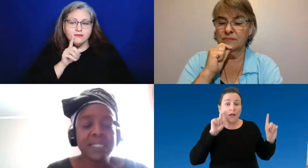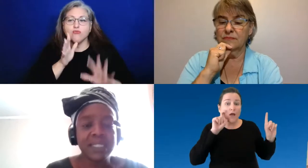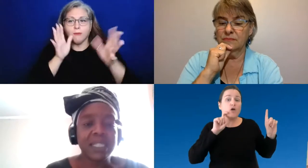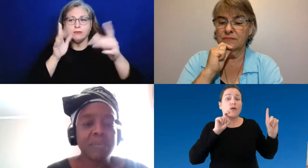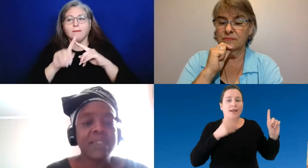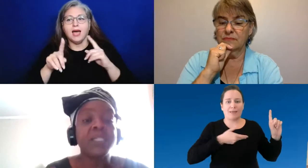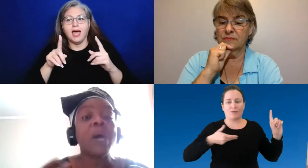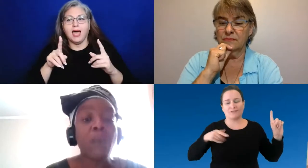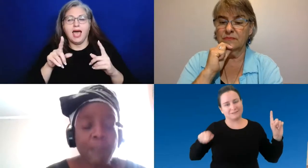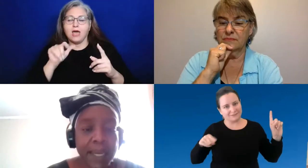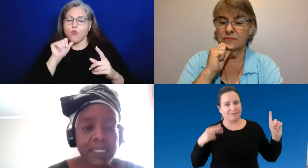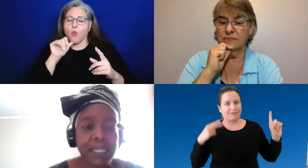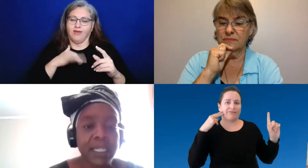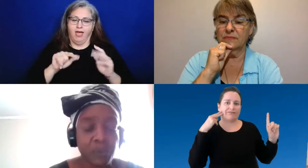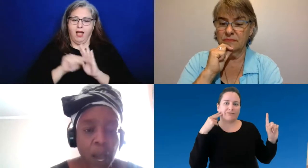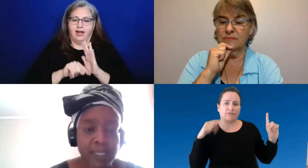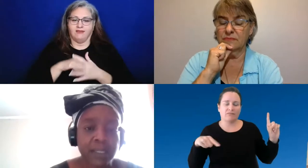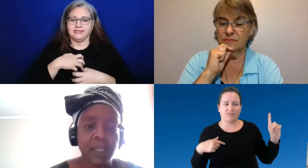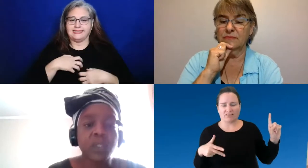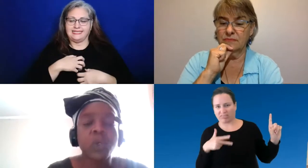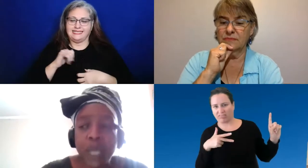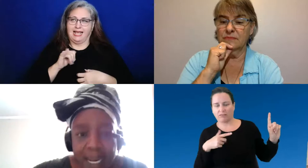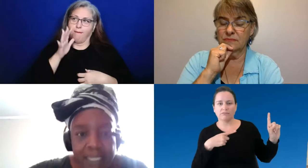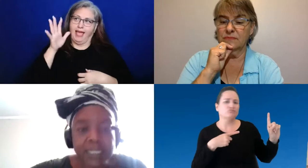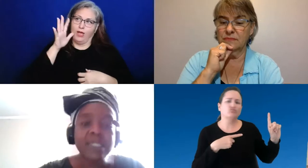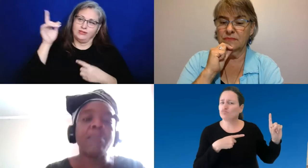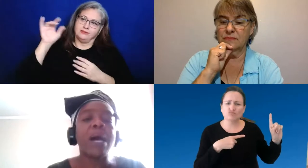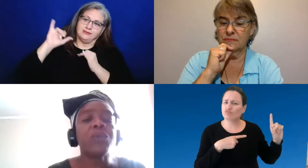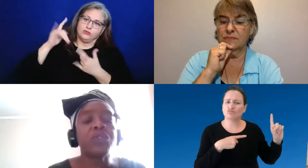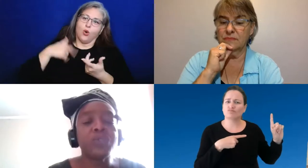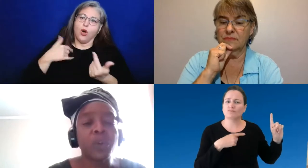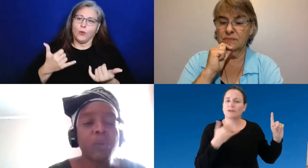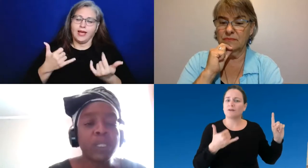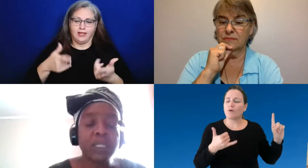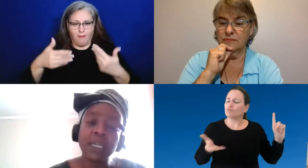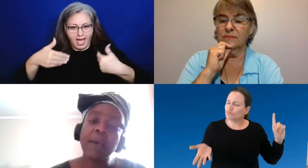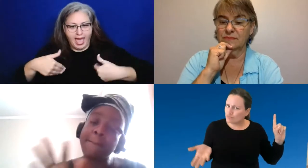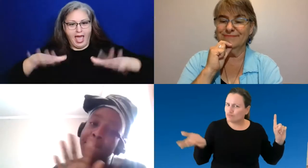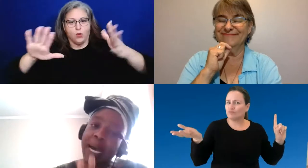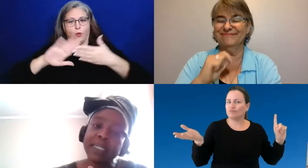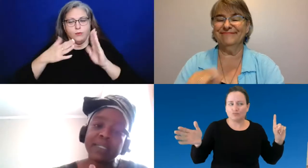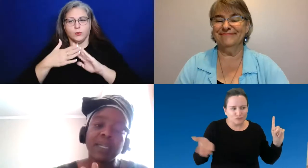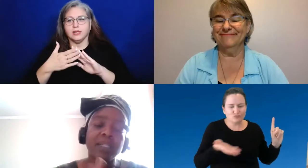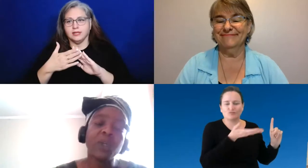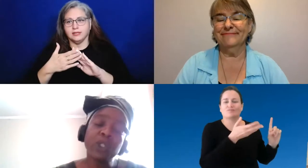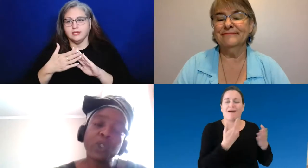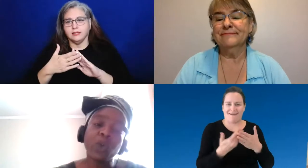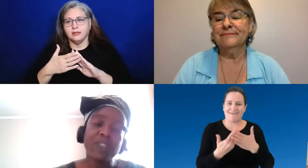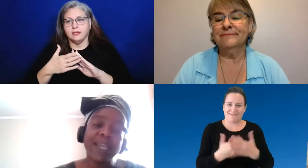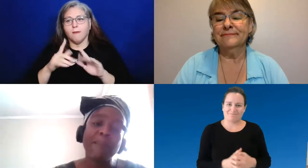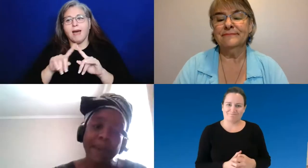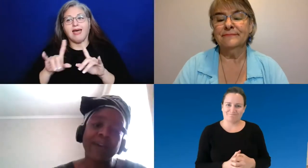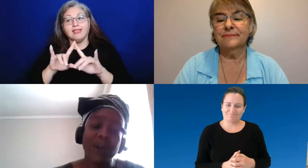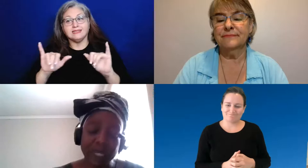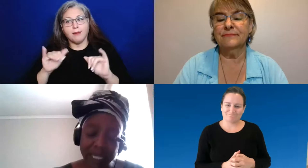have that resentment that our parents had for us. So we are letting them out to the community, but they also